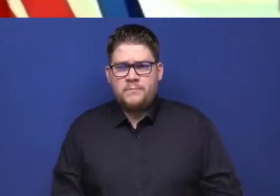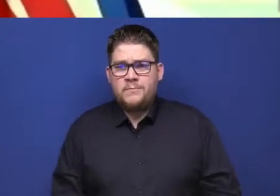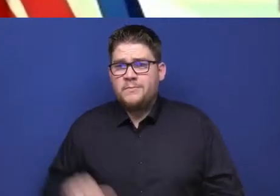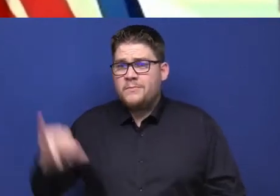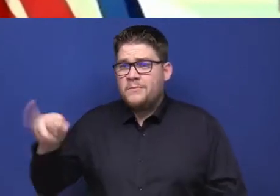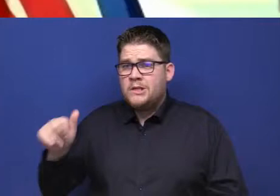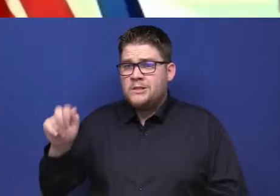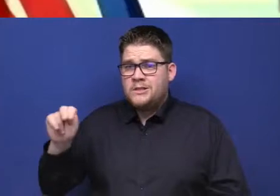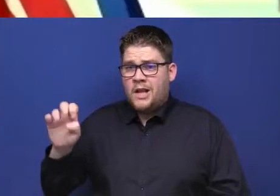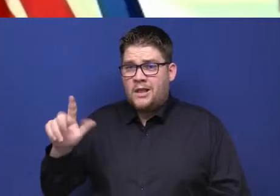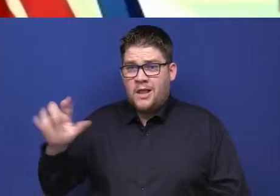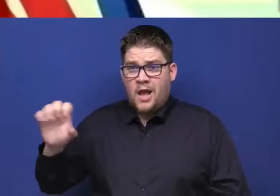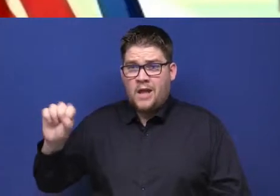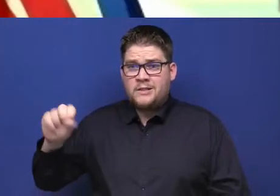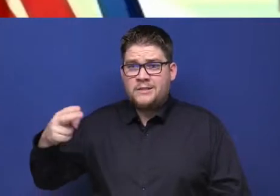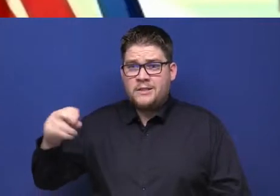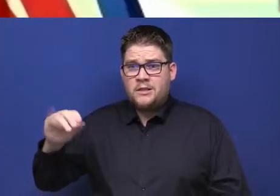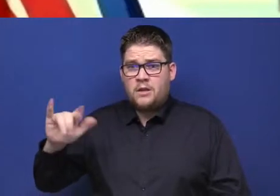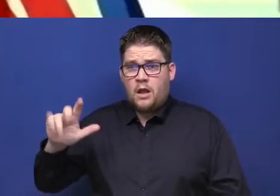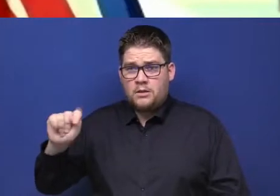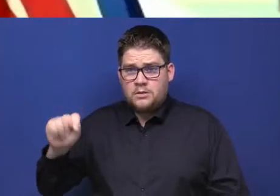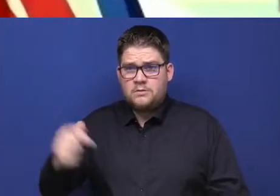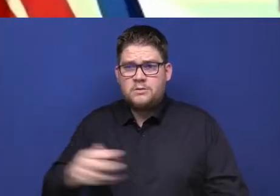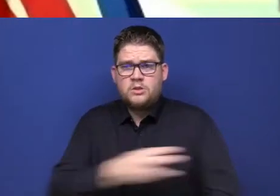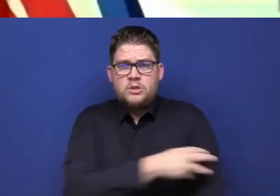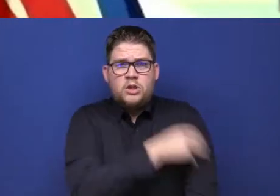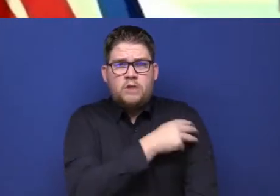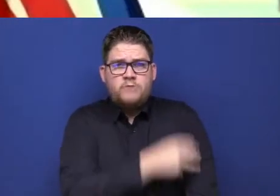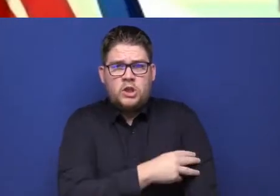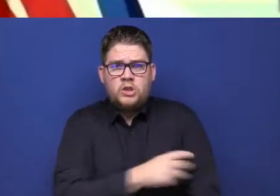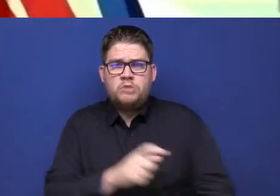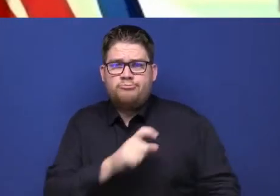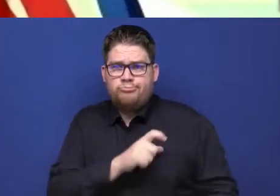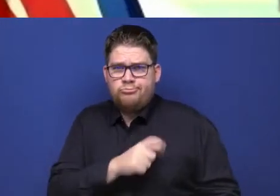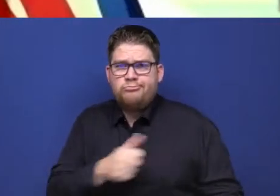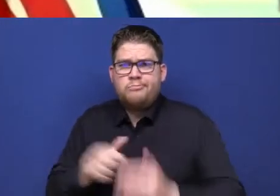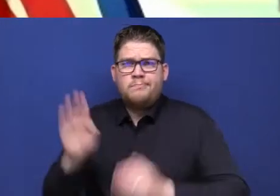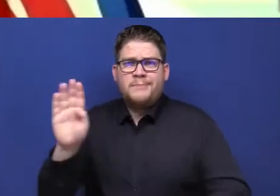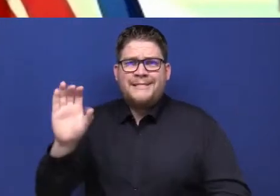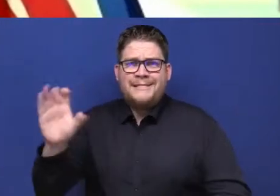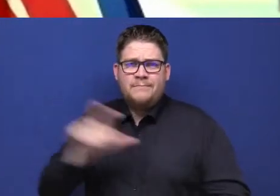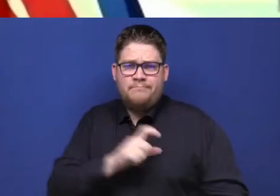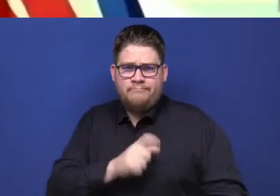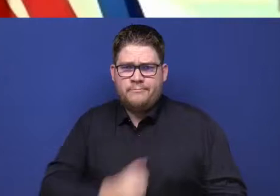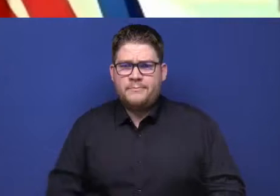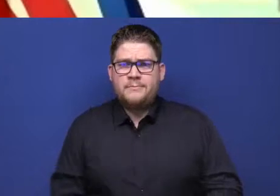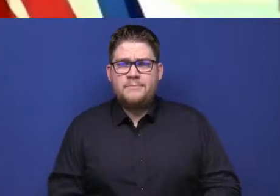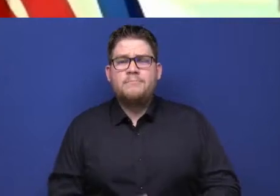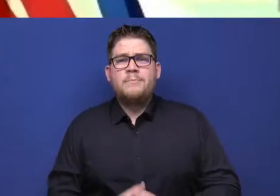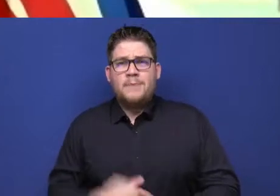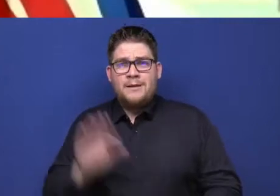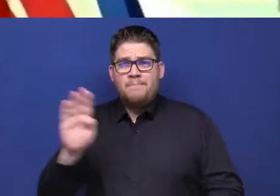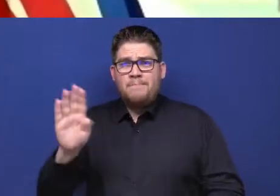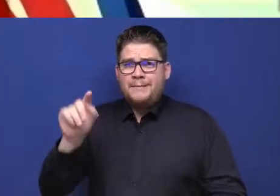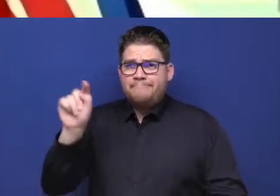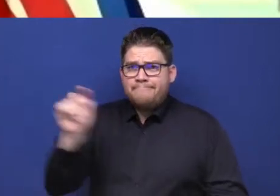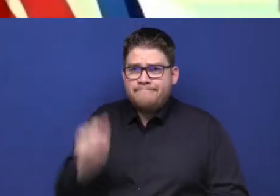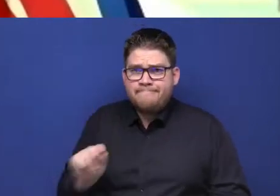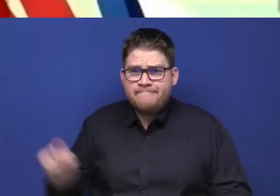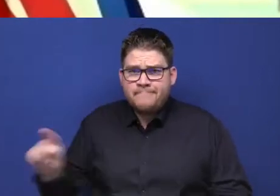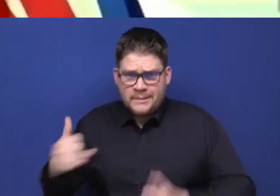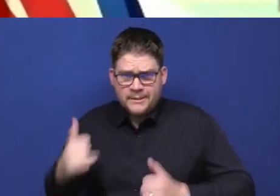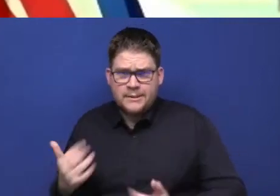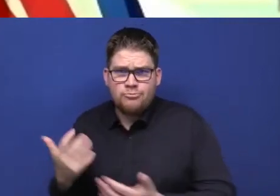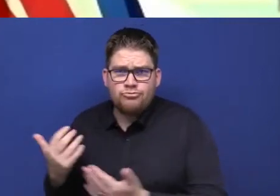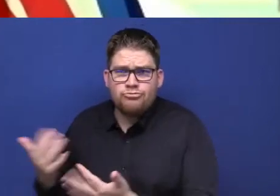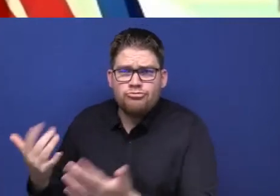to burn throughout the province. Some much-needed rain earlier this week helped crews get a better handle on many of the fires. Welcome news for